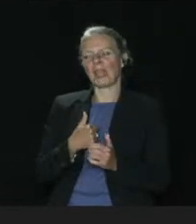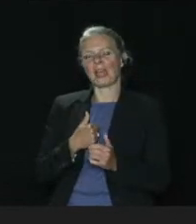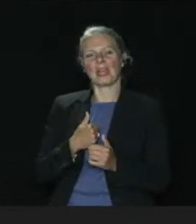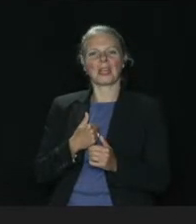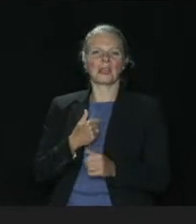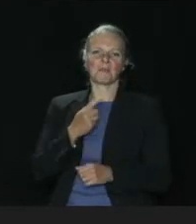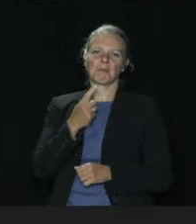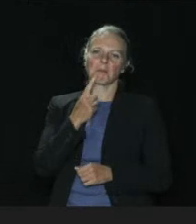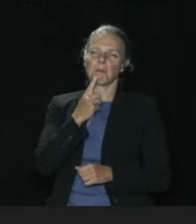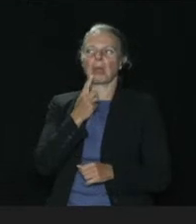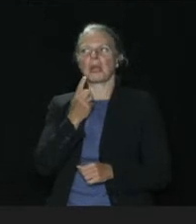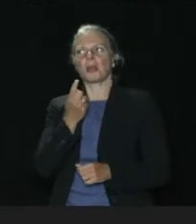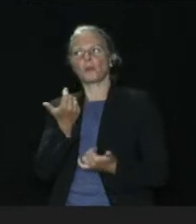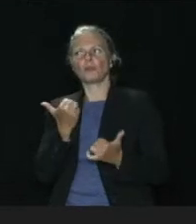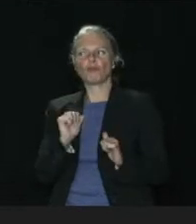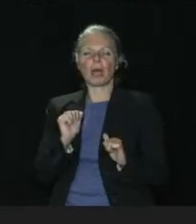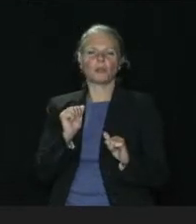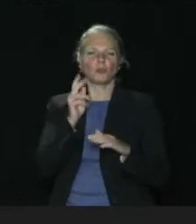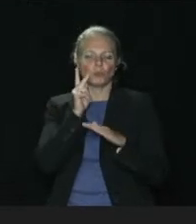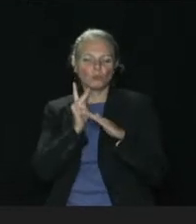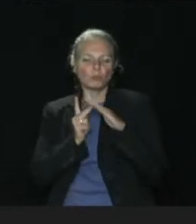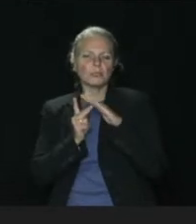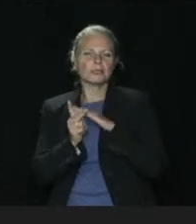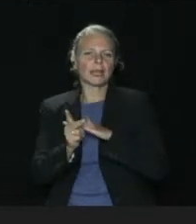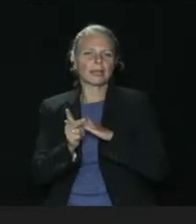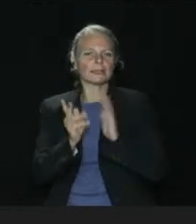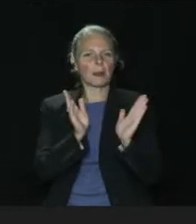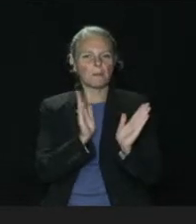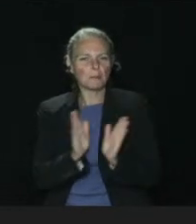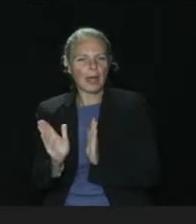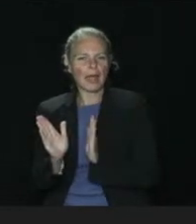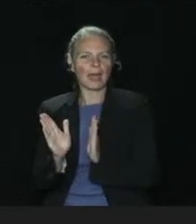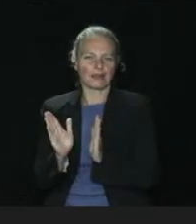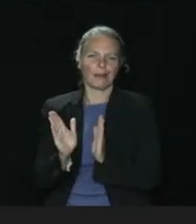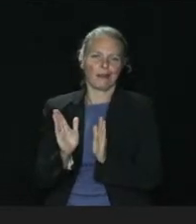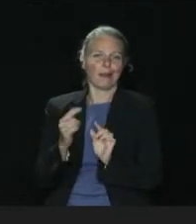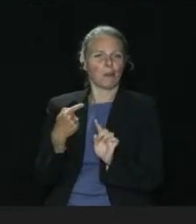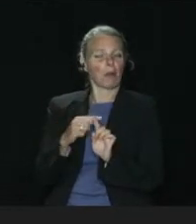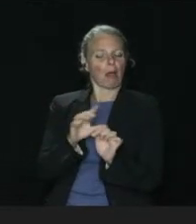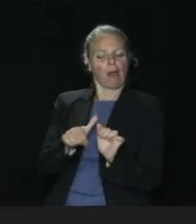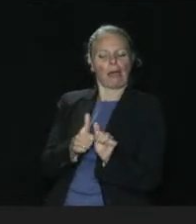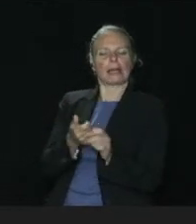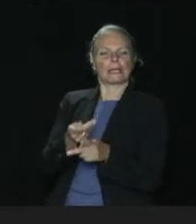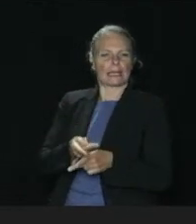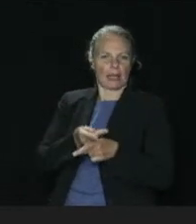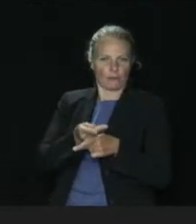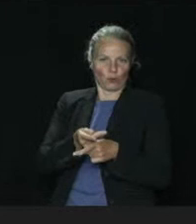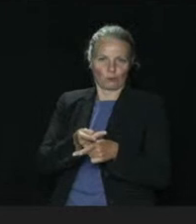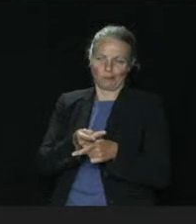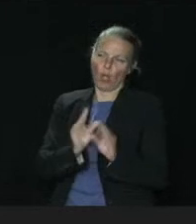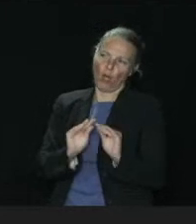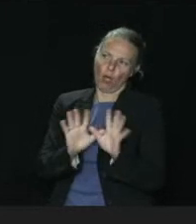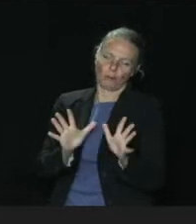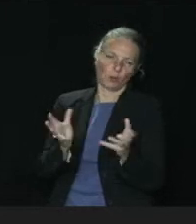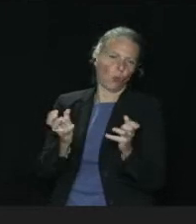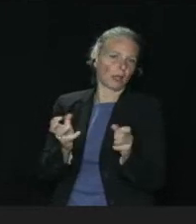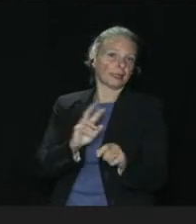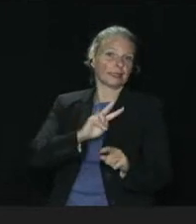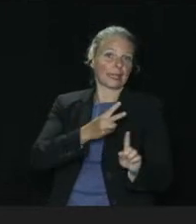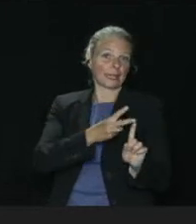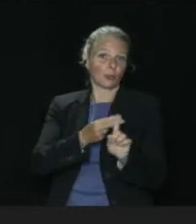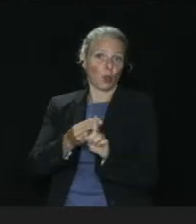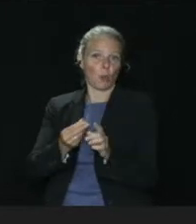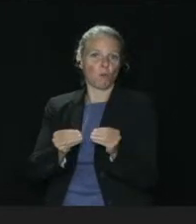being precautionary. Of course, we will want the 2 dose faster. But I know that with the provinces and territories, I